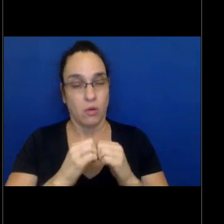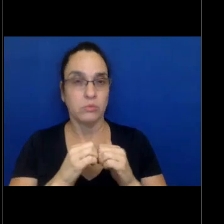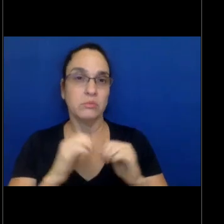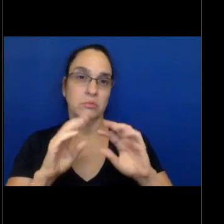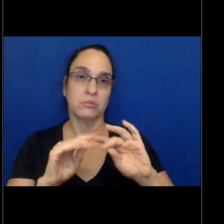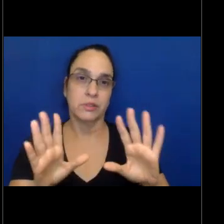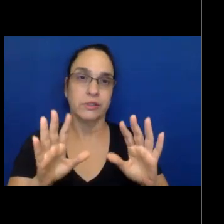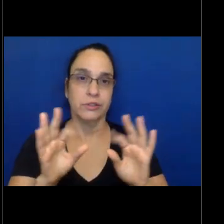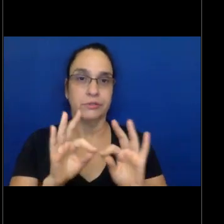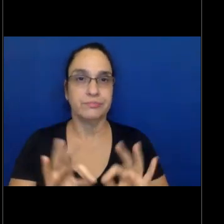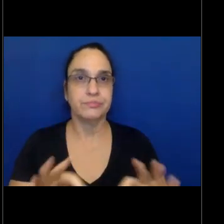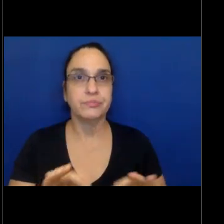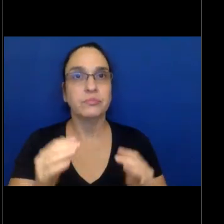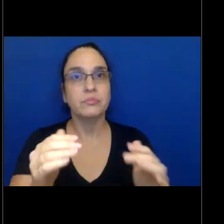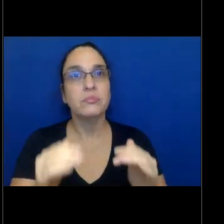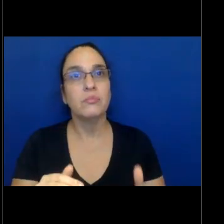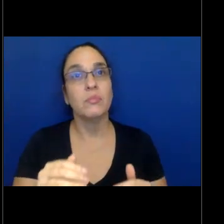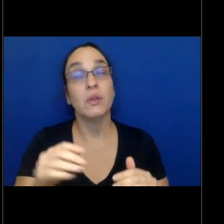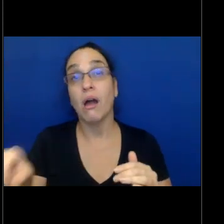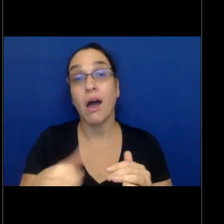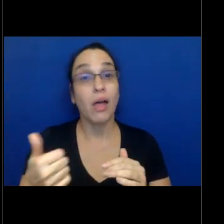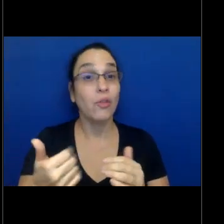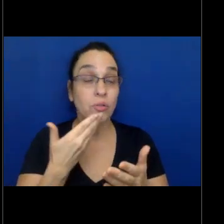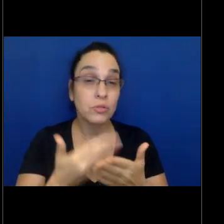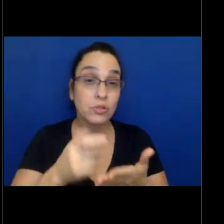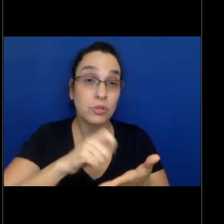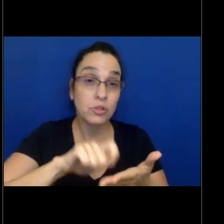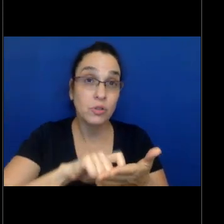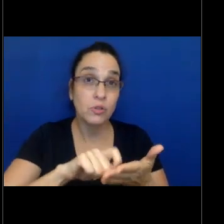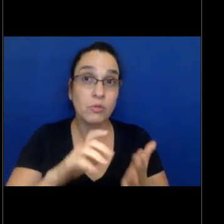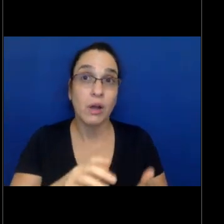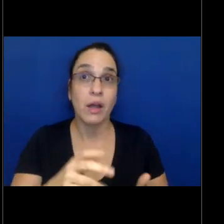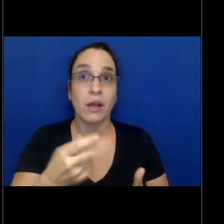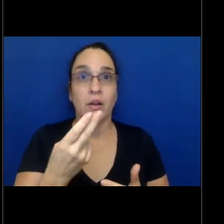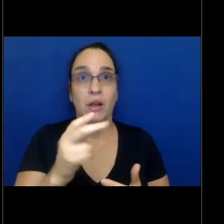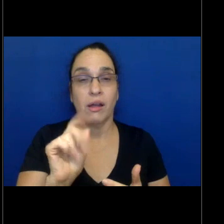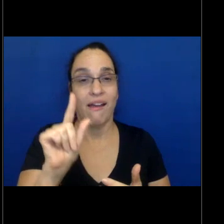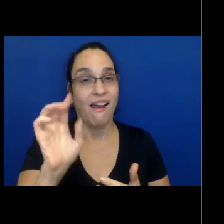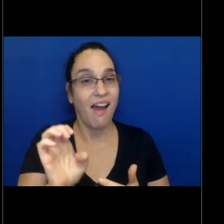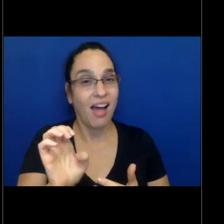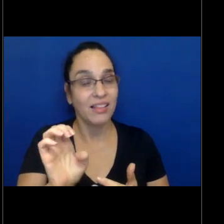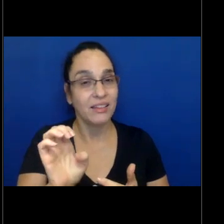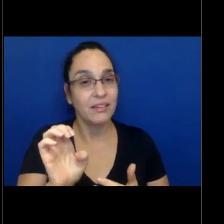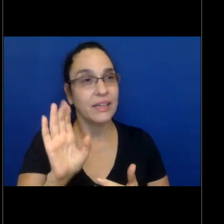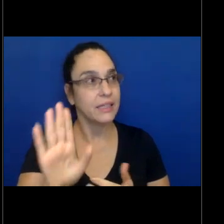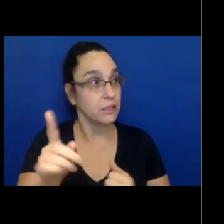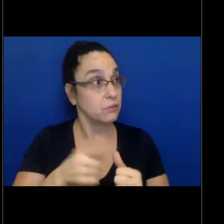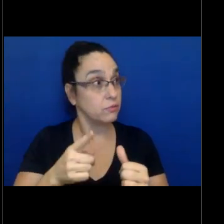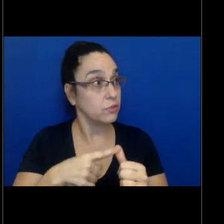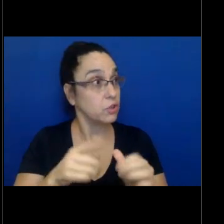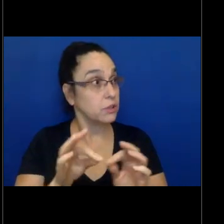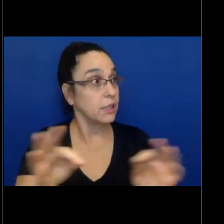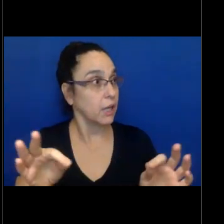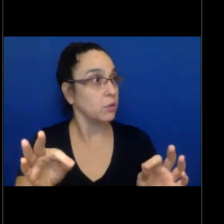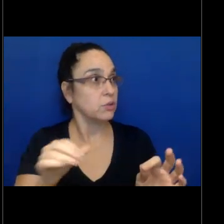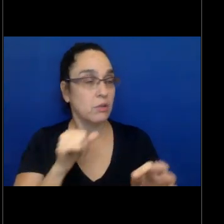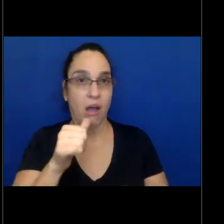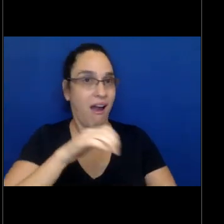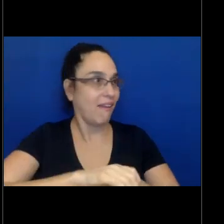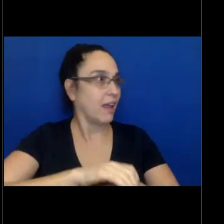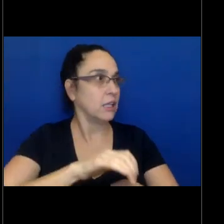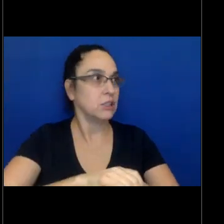Maurice Halley. Maurice, maybe because his first language was in English, he wrote in a very almost a plain and